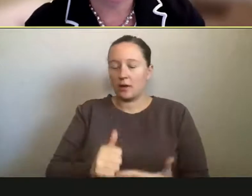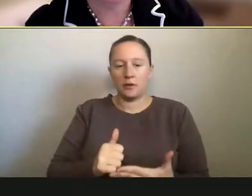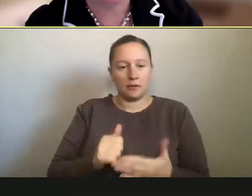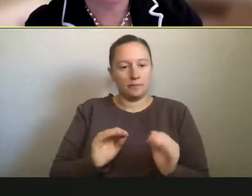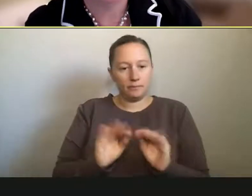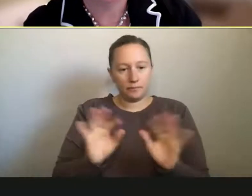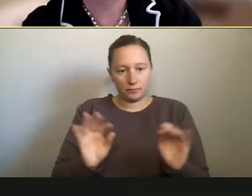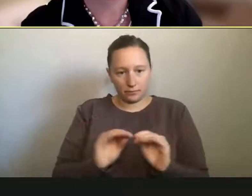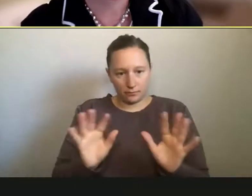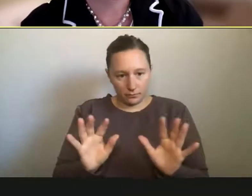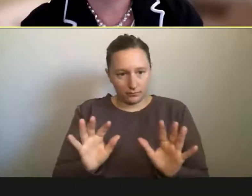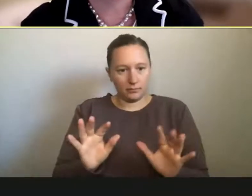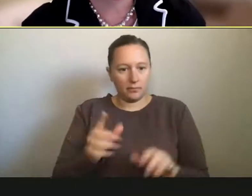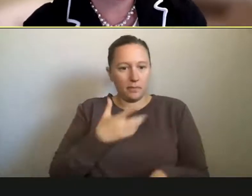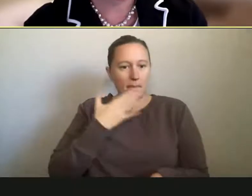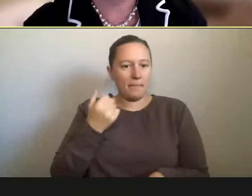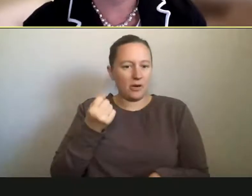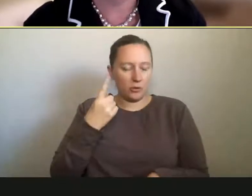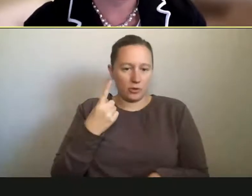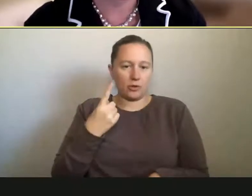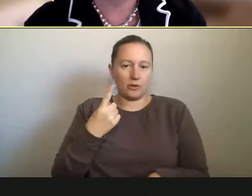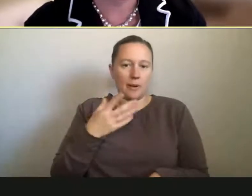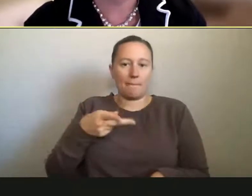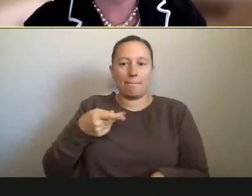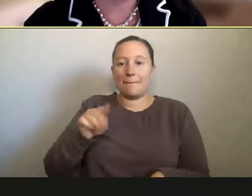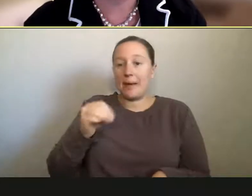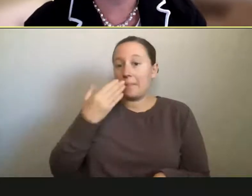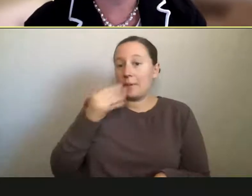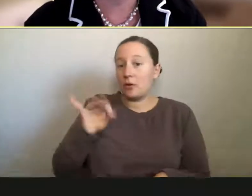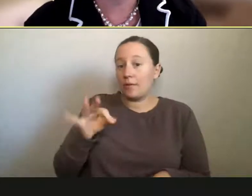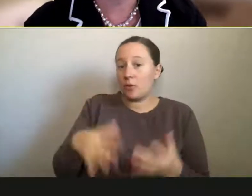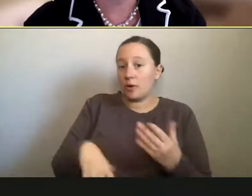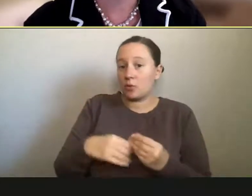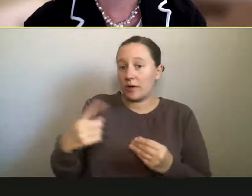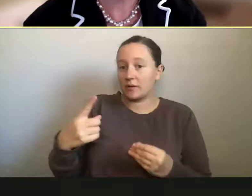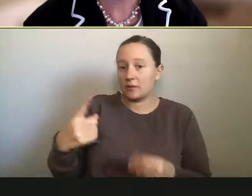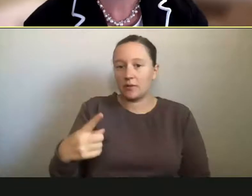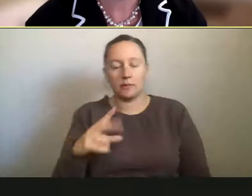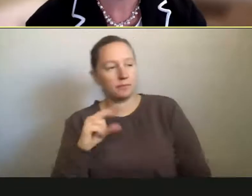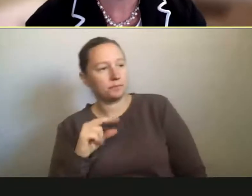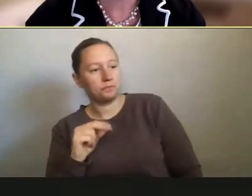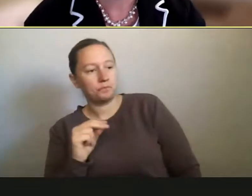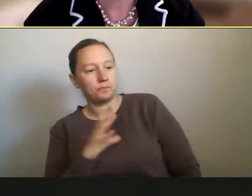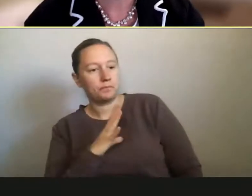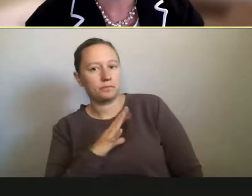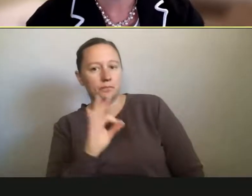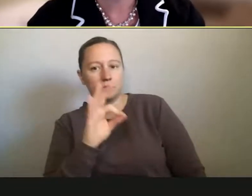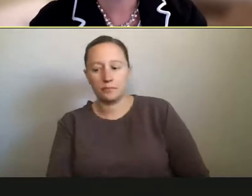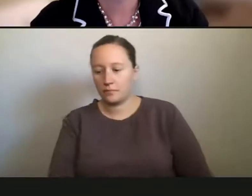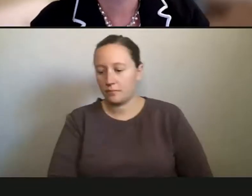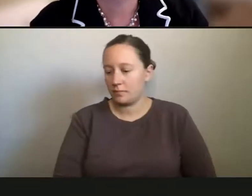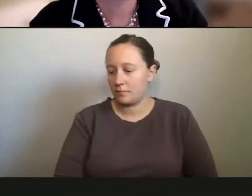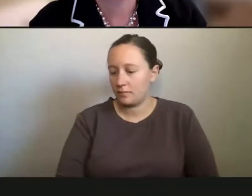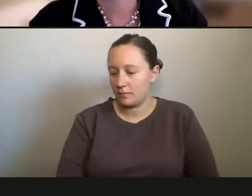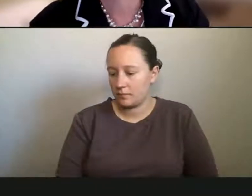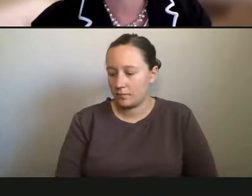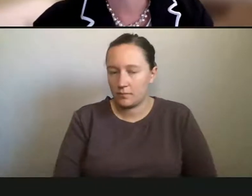helps the person understand. And Pam, I don't know if you have anything else to add. No, good.